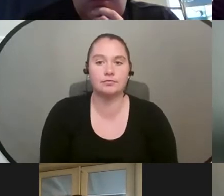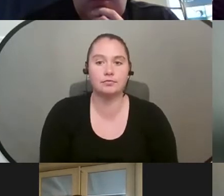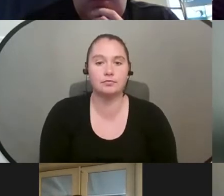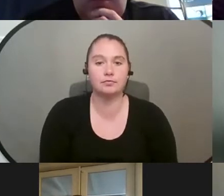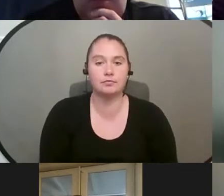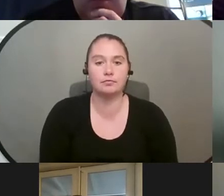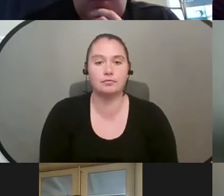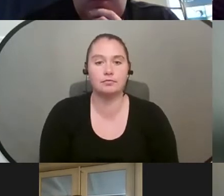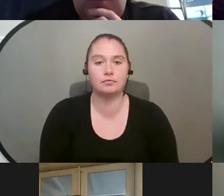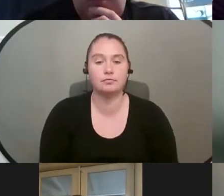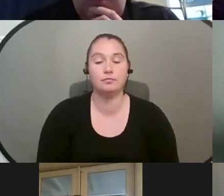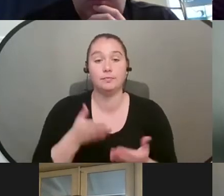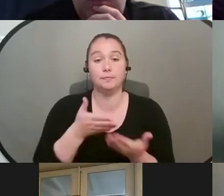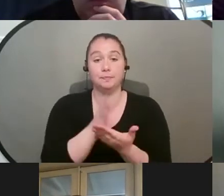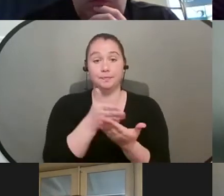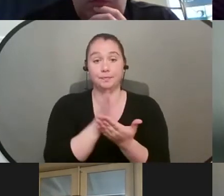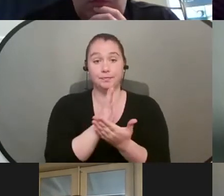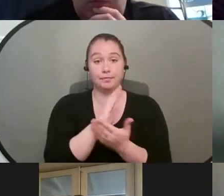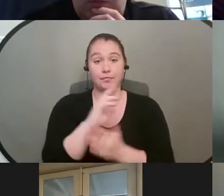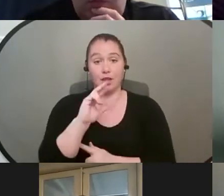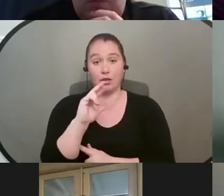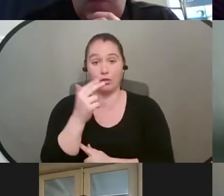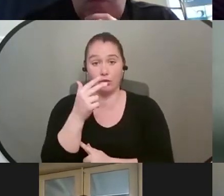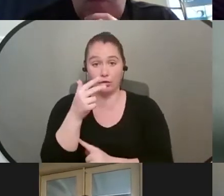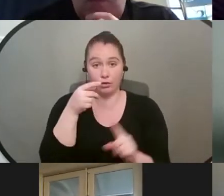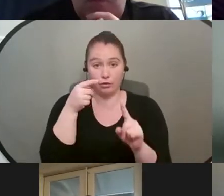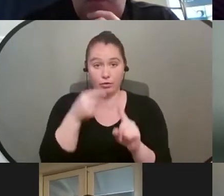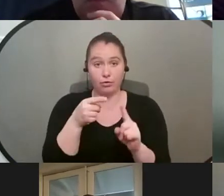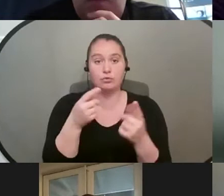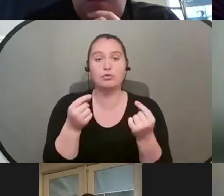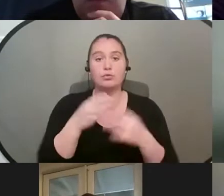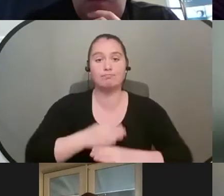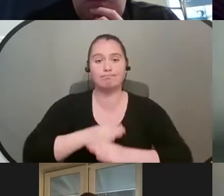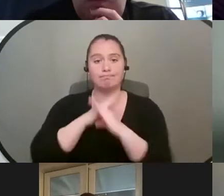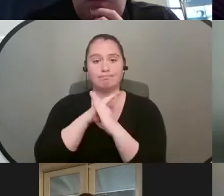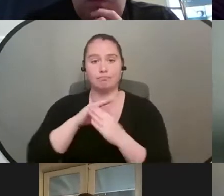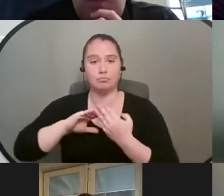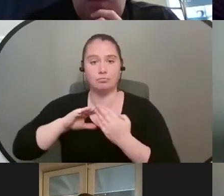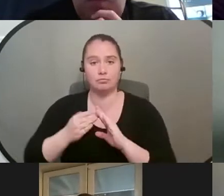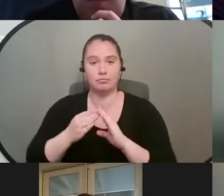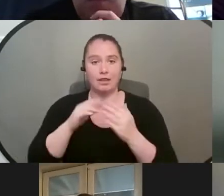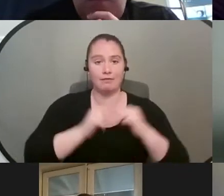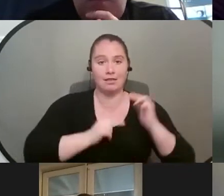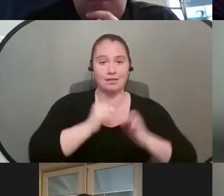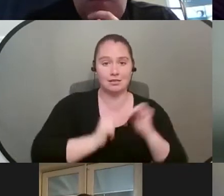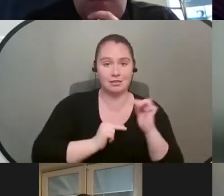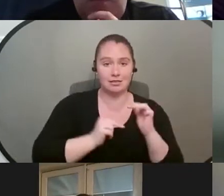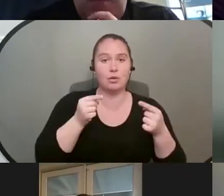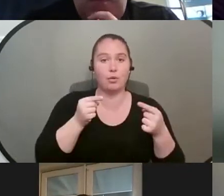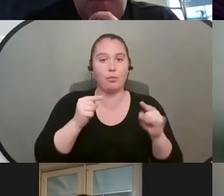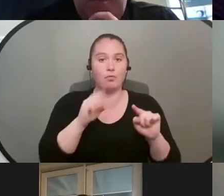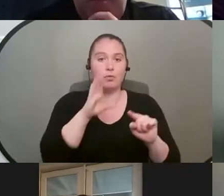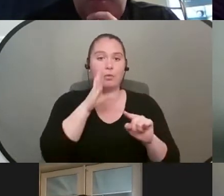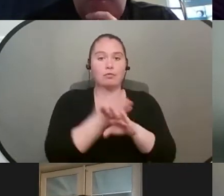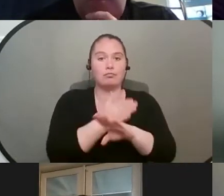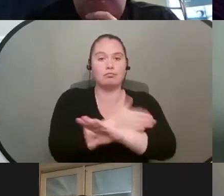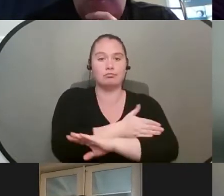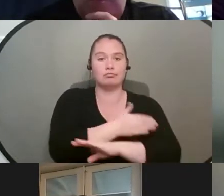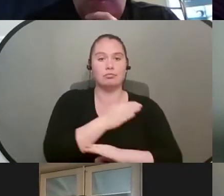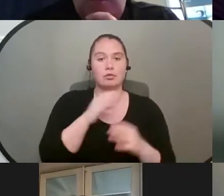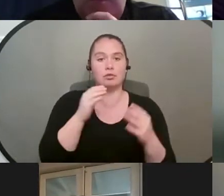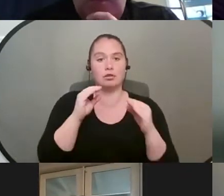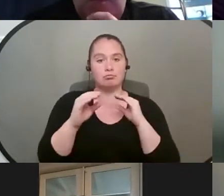All right, and then the third goal is maintain and protect the community's investment in facilities while improving operational